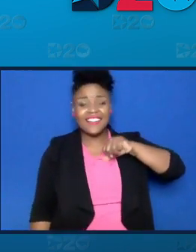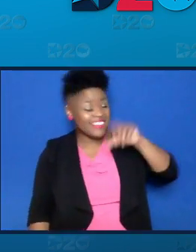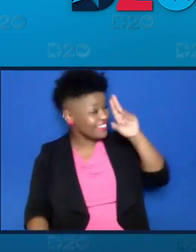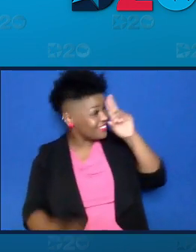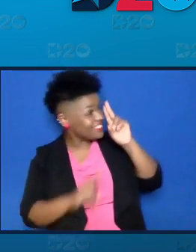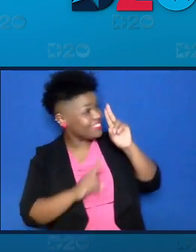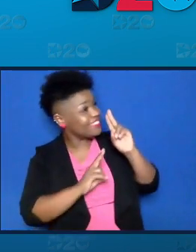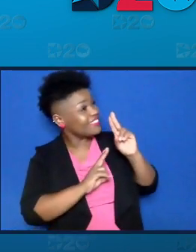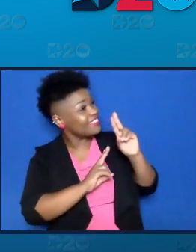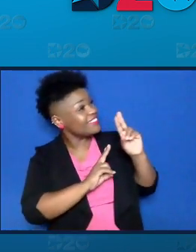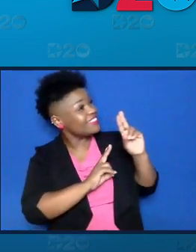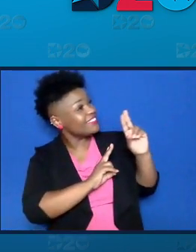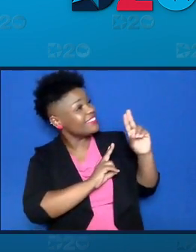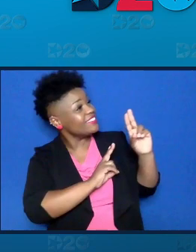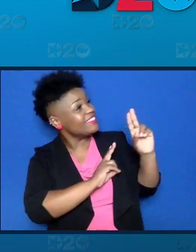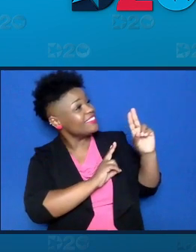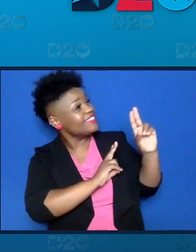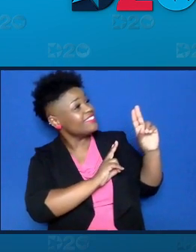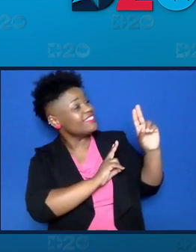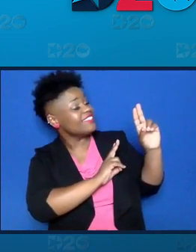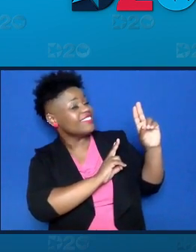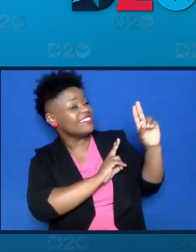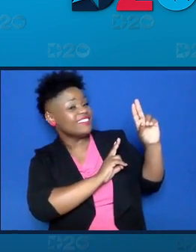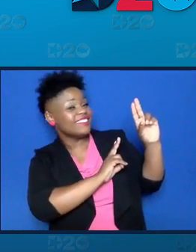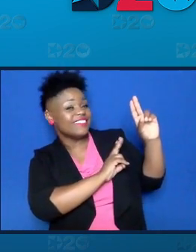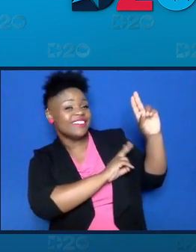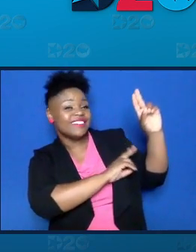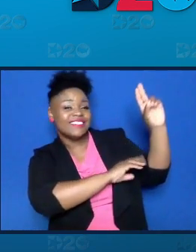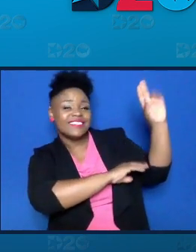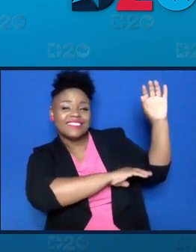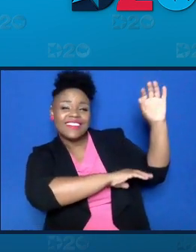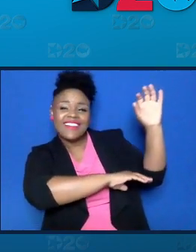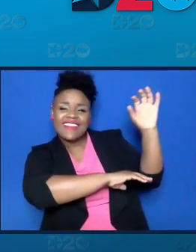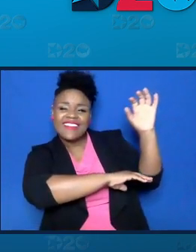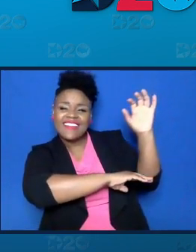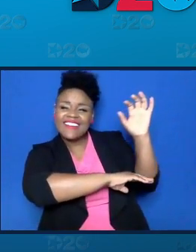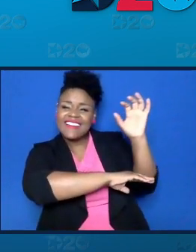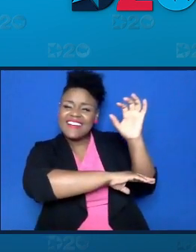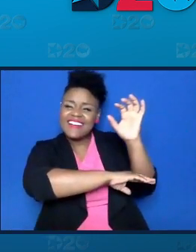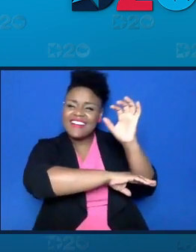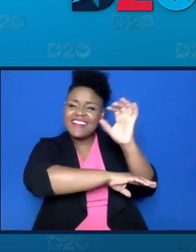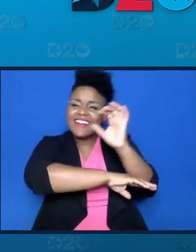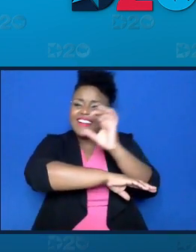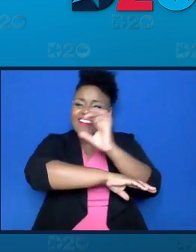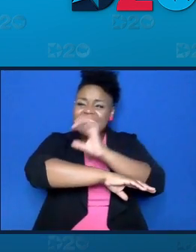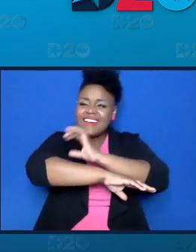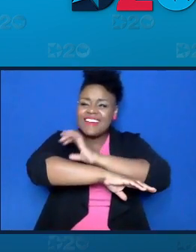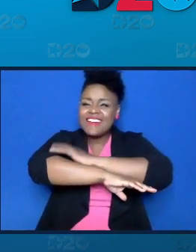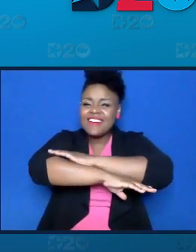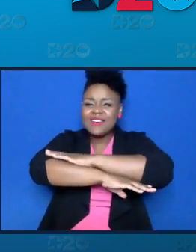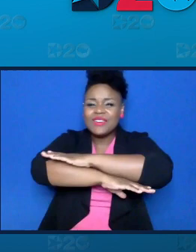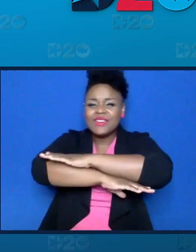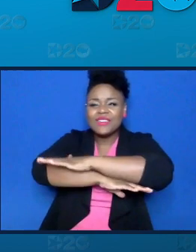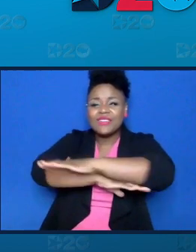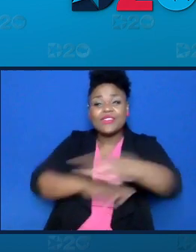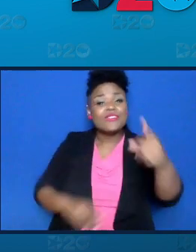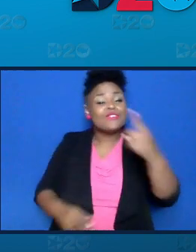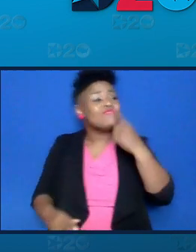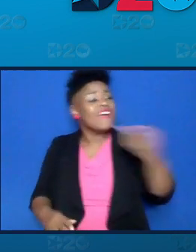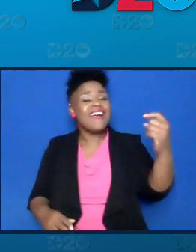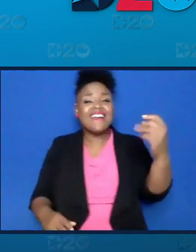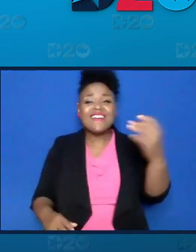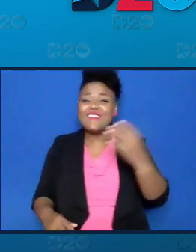the twilight's last gleaming, whose broad stripes